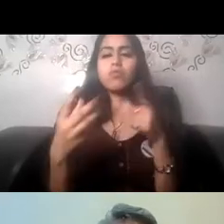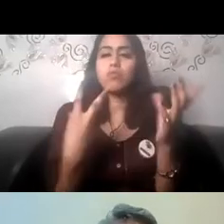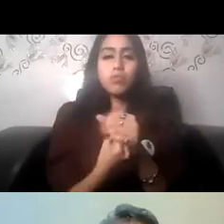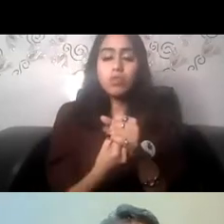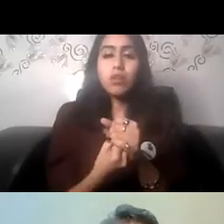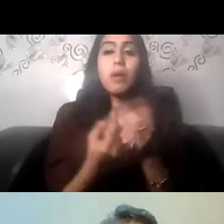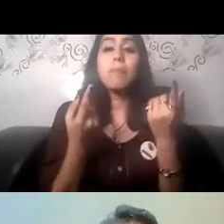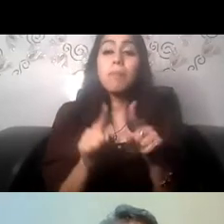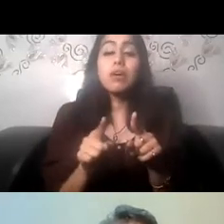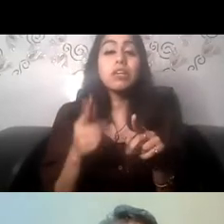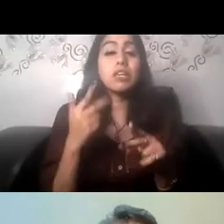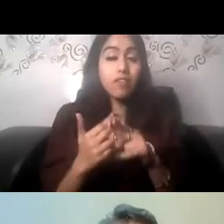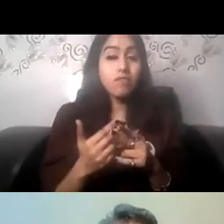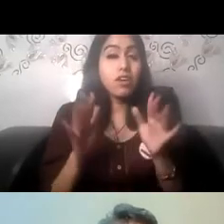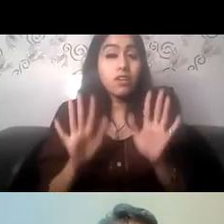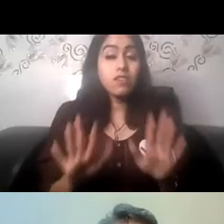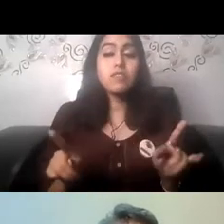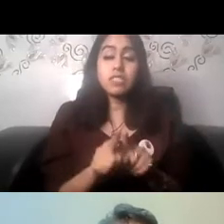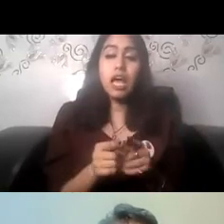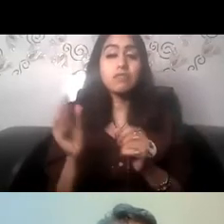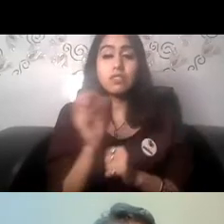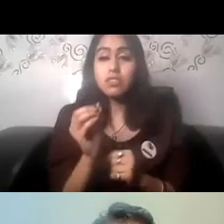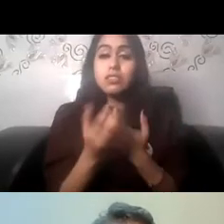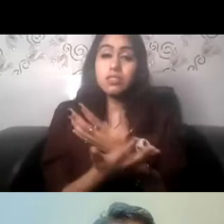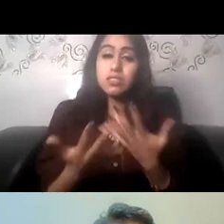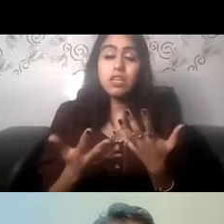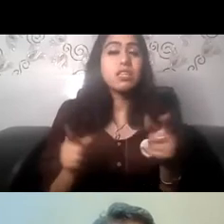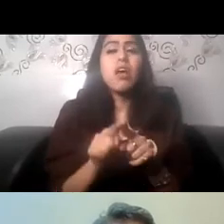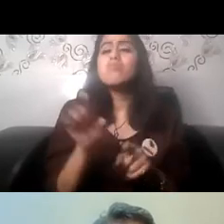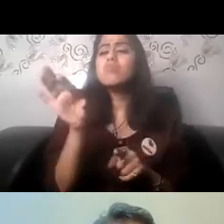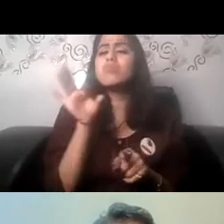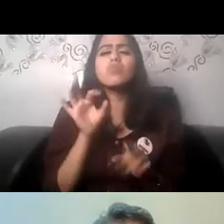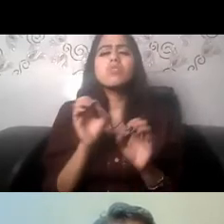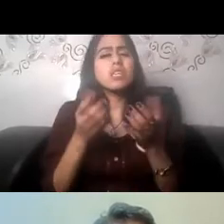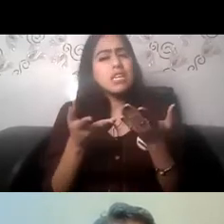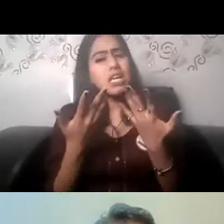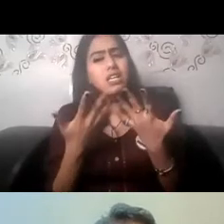Special ability is something which is not a choice. It just happens.